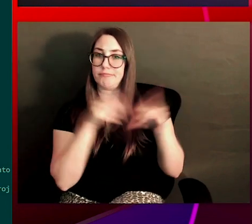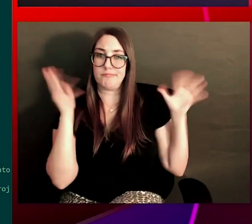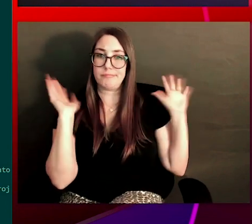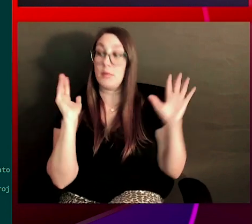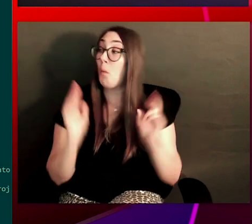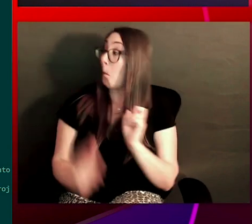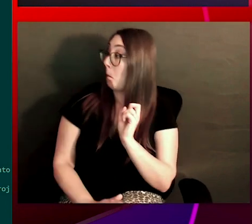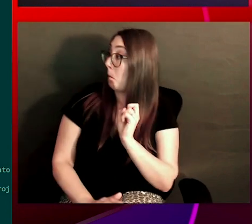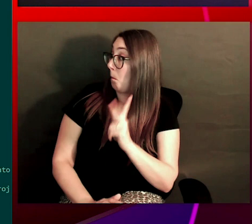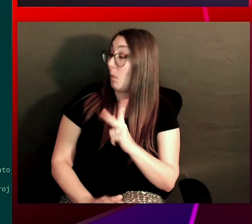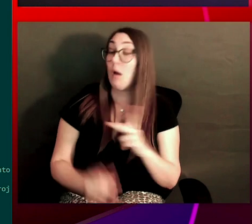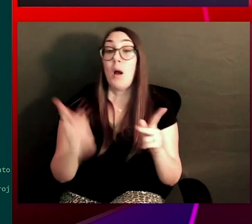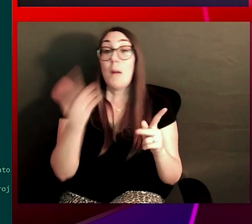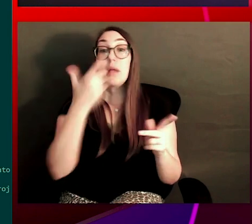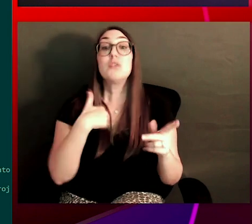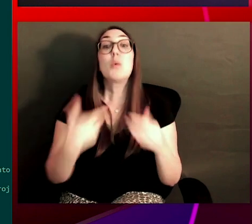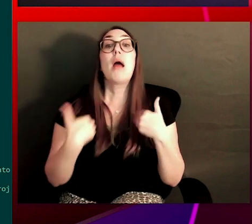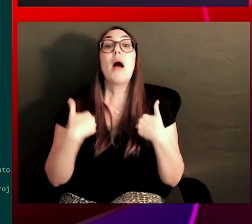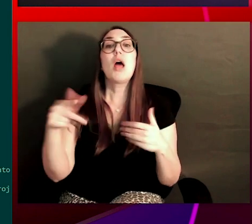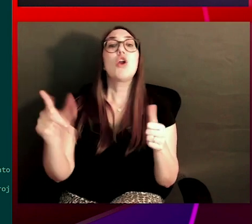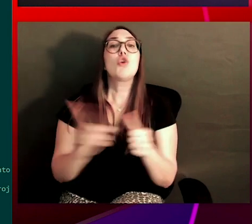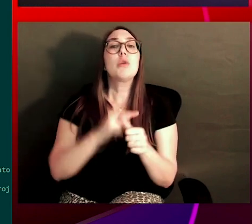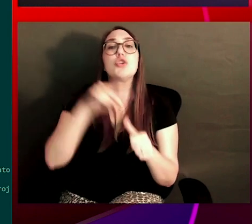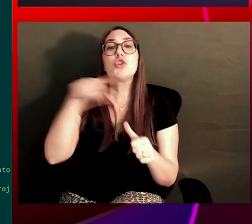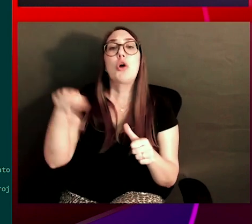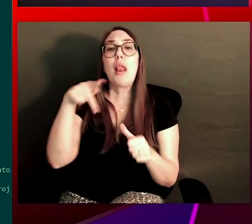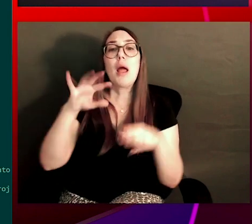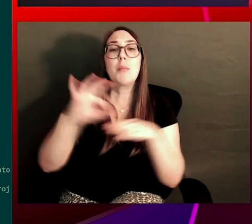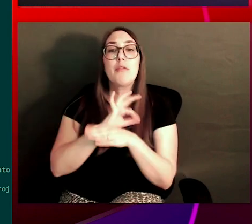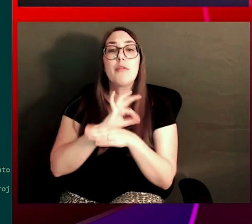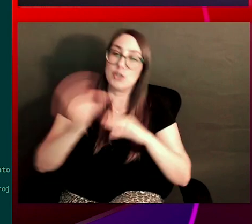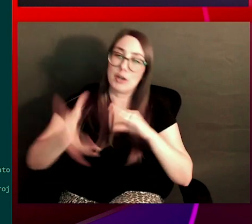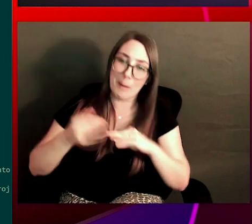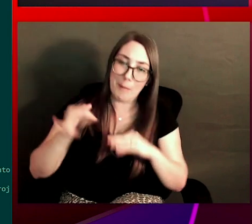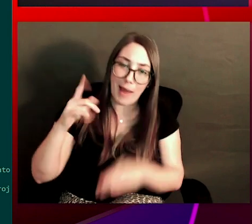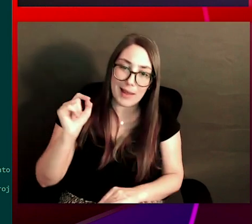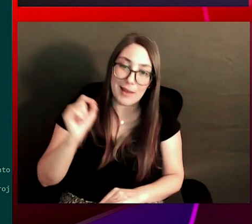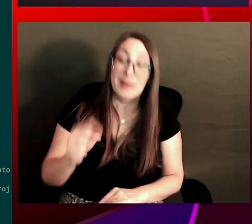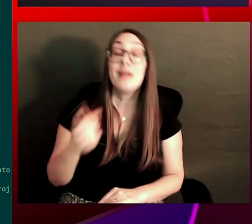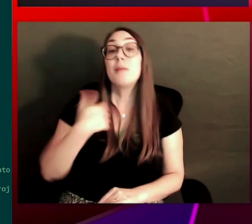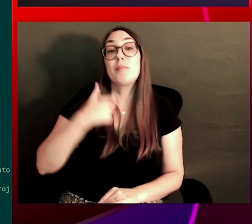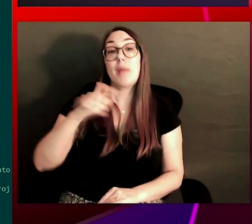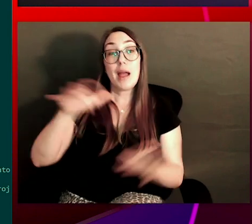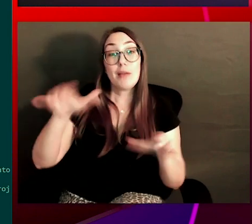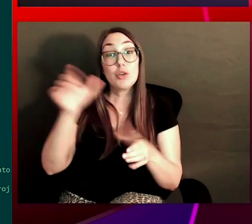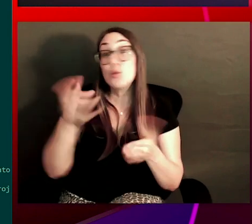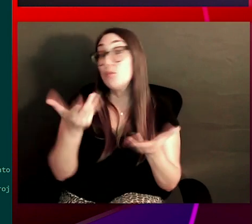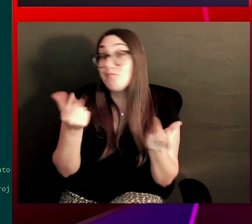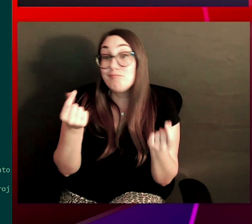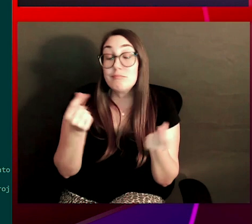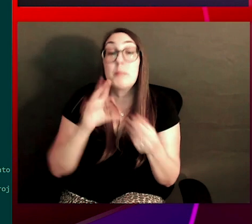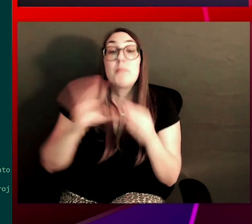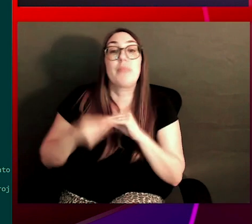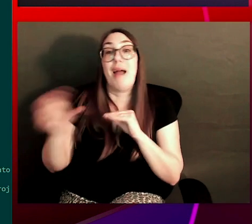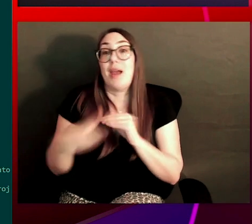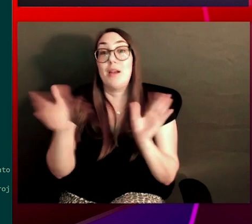an original Lambda function, I'm adding it. There's one other thing I need to do, which is to add another package. And this is one